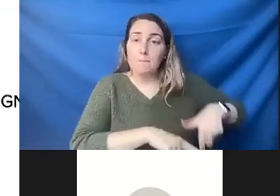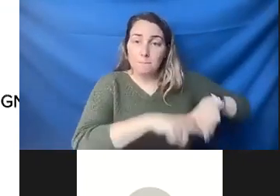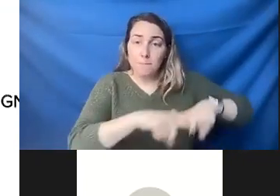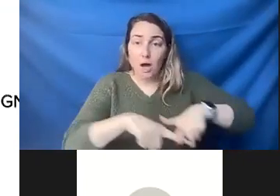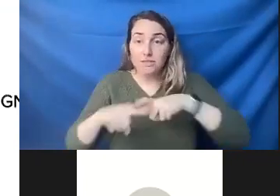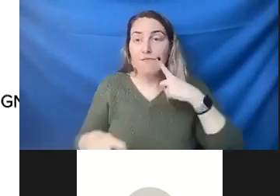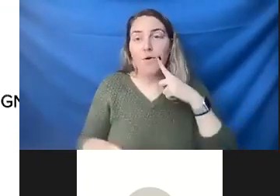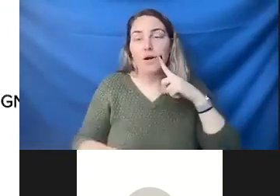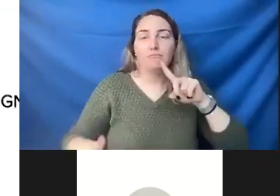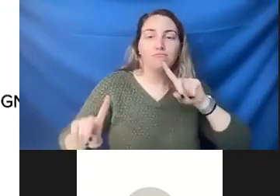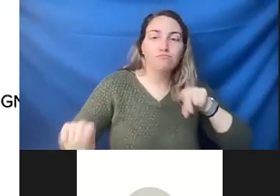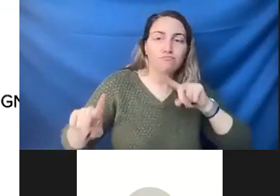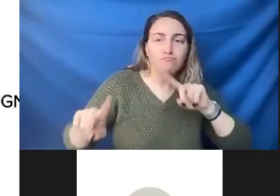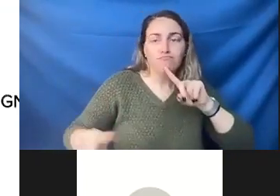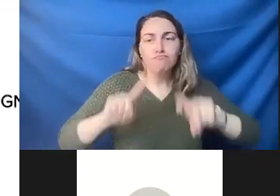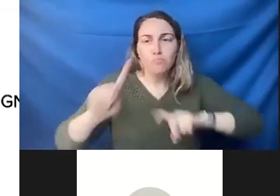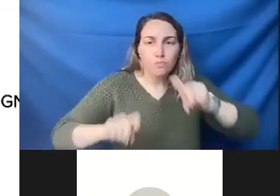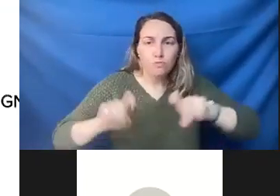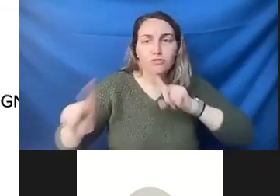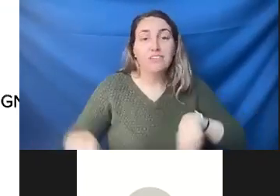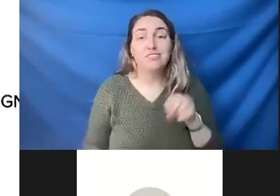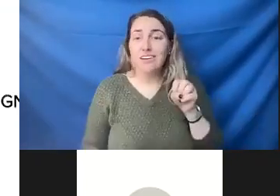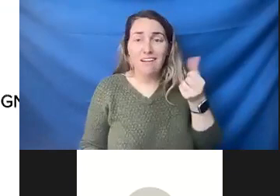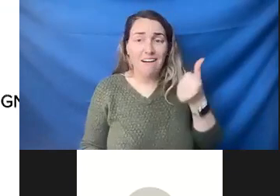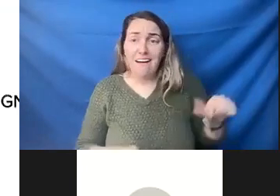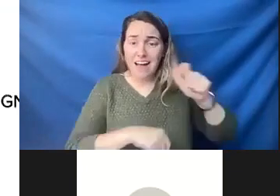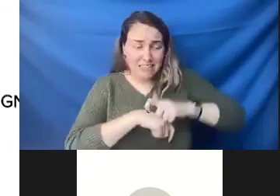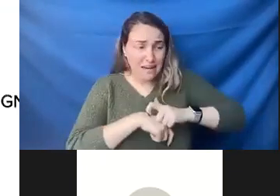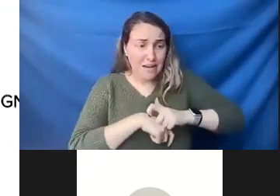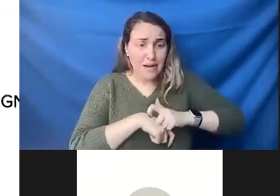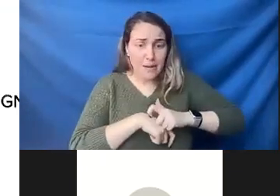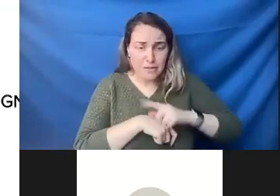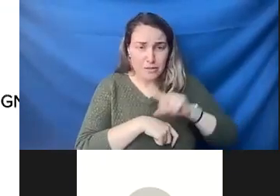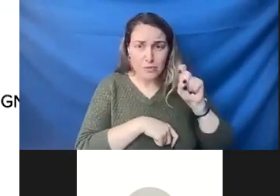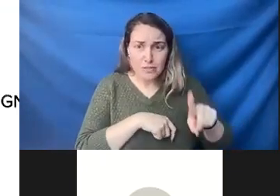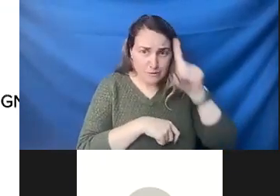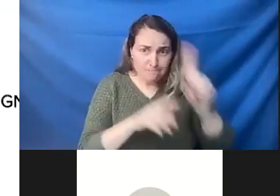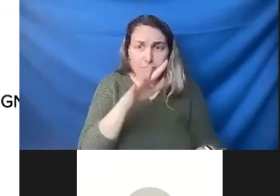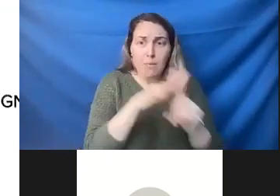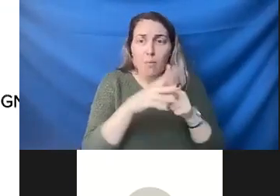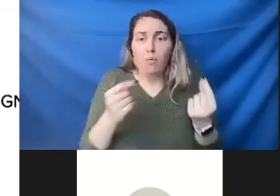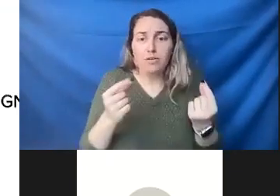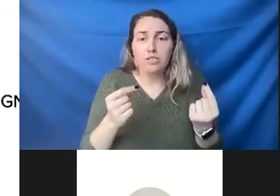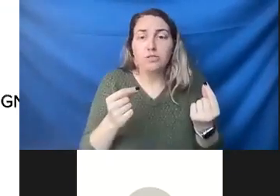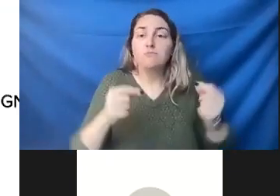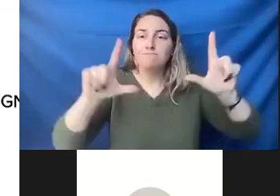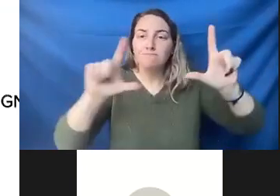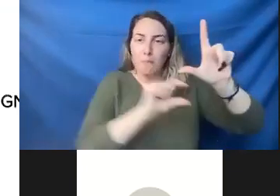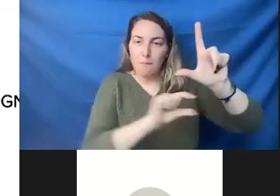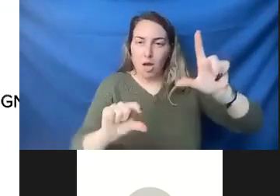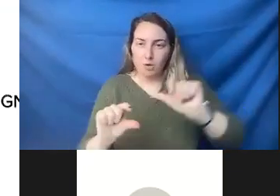If you have a question that comes up throughout the training, we do ask that you enter questions into the Q&A box at the bottom of Zoom, which